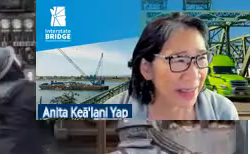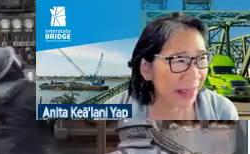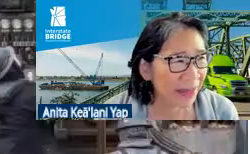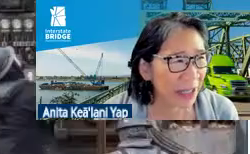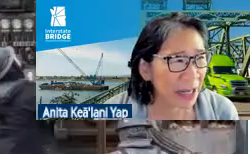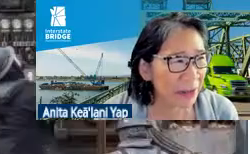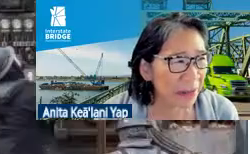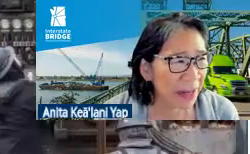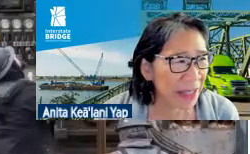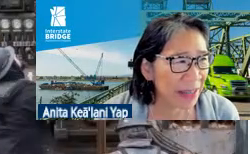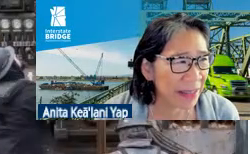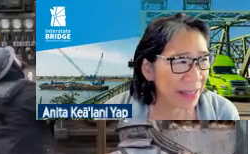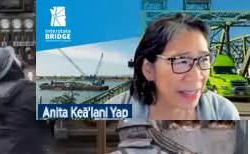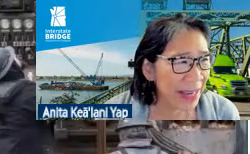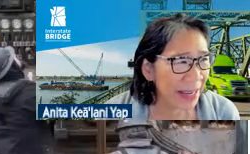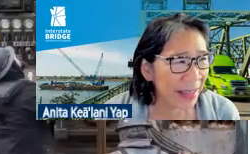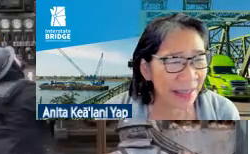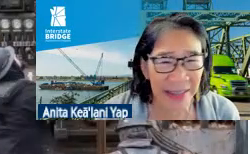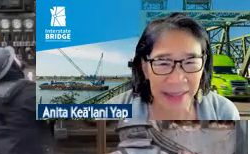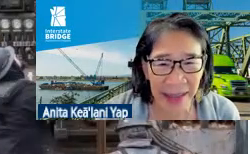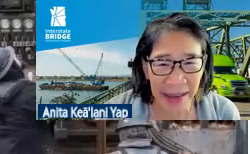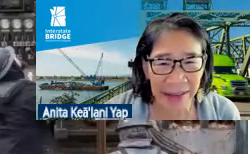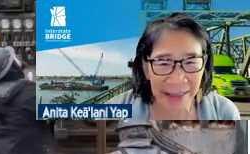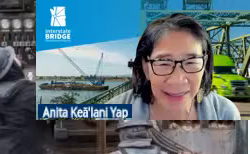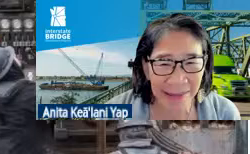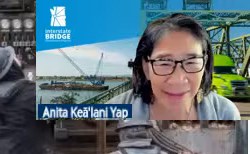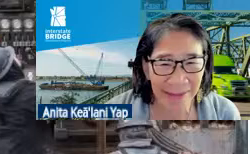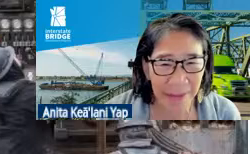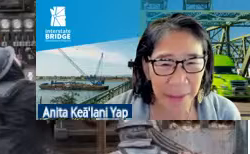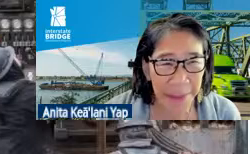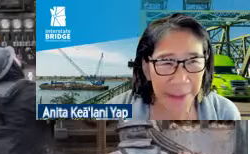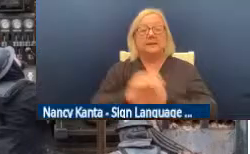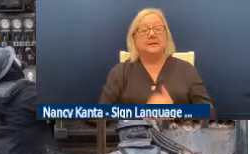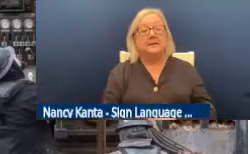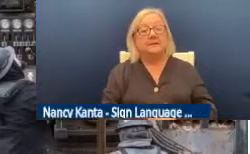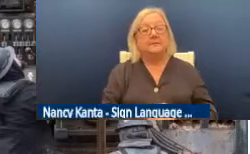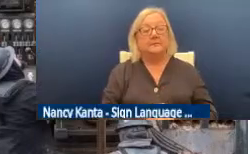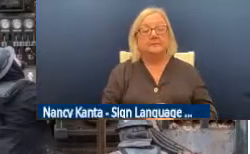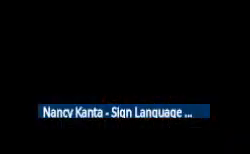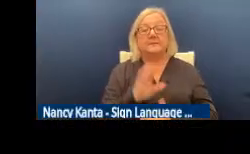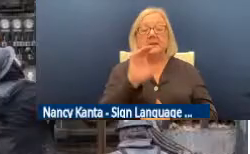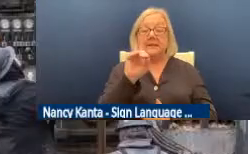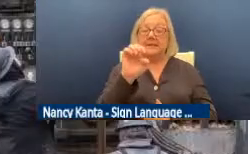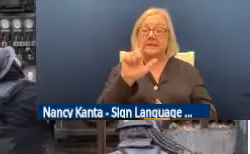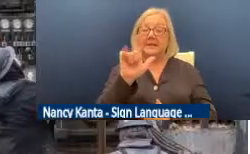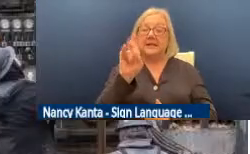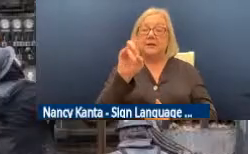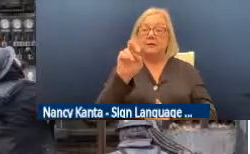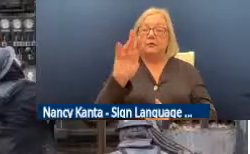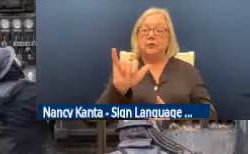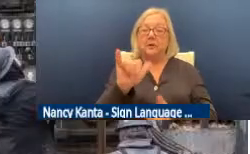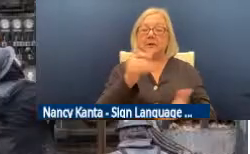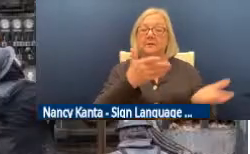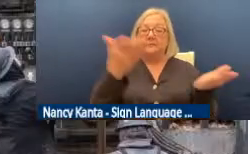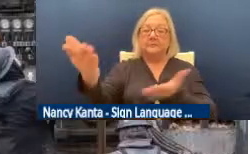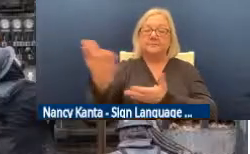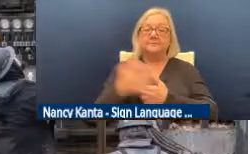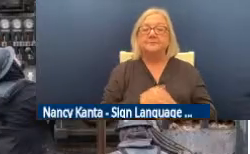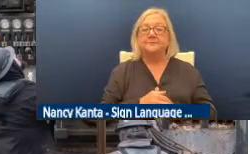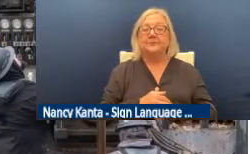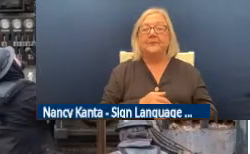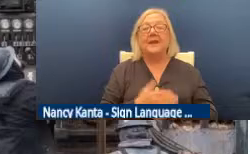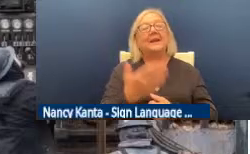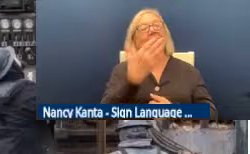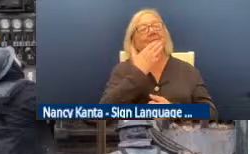advance delivery with Greg Johnson and Casey Lyles. Okay, thank you, Anita. Well,